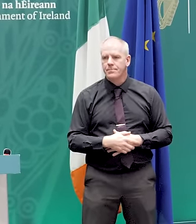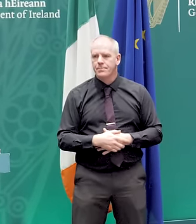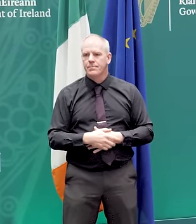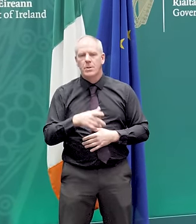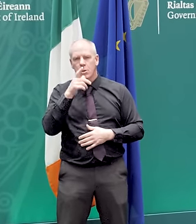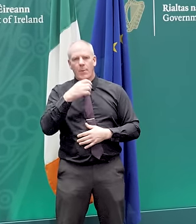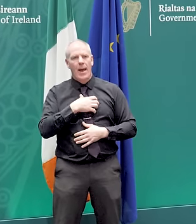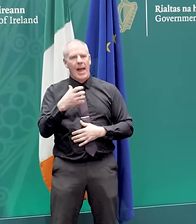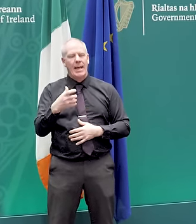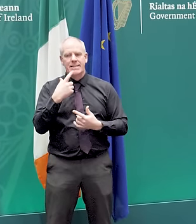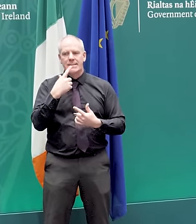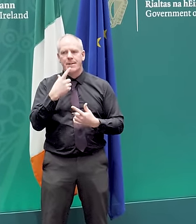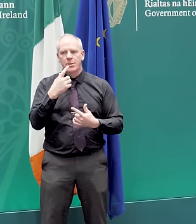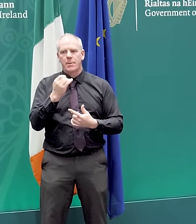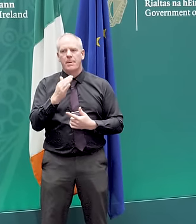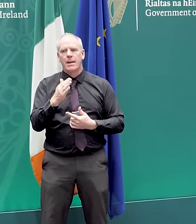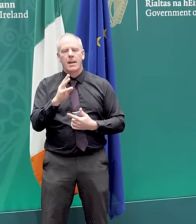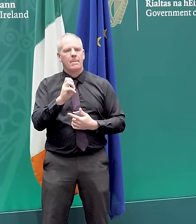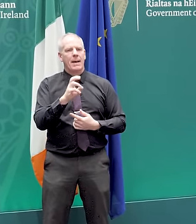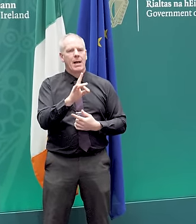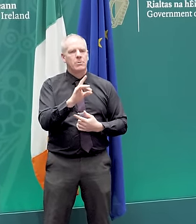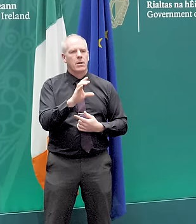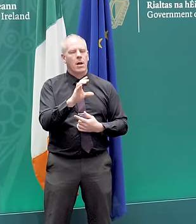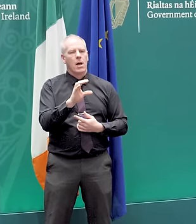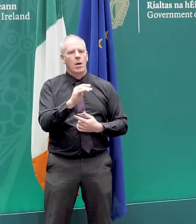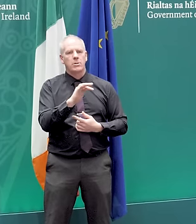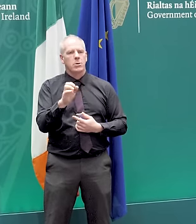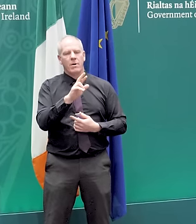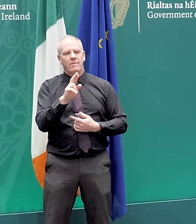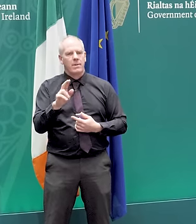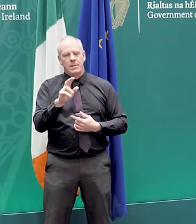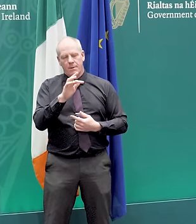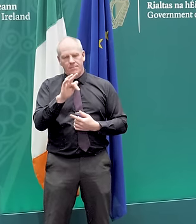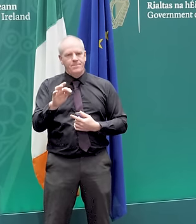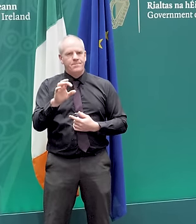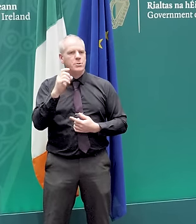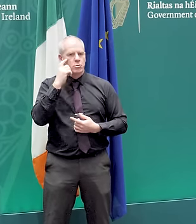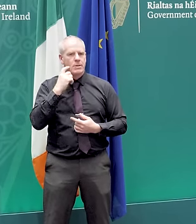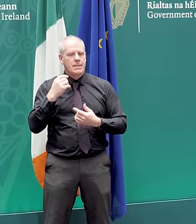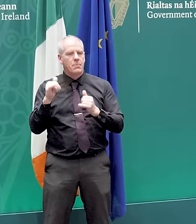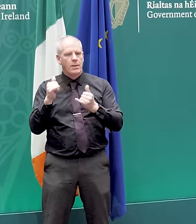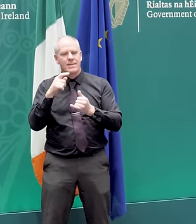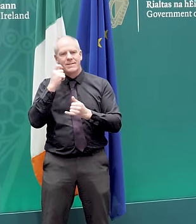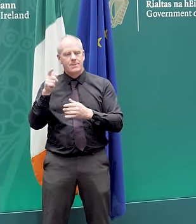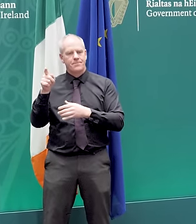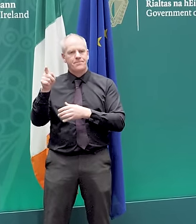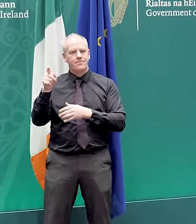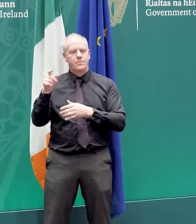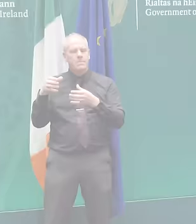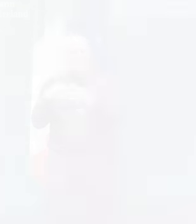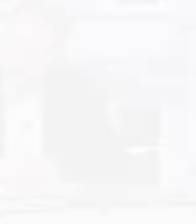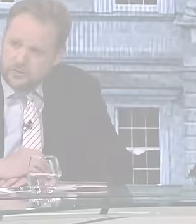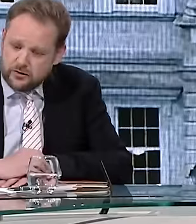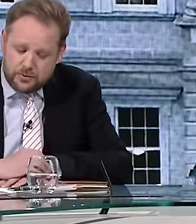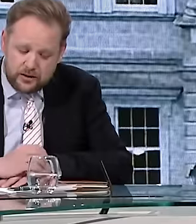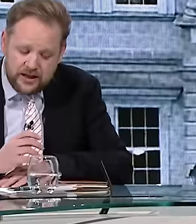on the hate speech bill, Green Party TD Patrick Costello said that it will be up to juries in the courts to decide whether a statement qualifies as